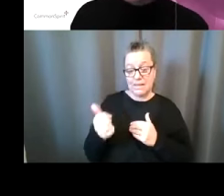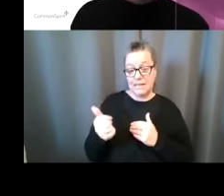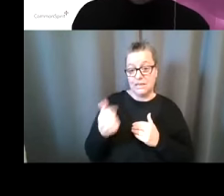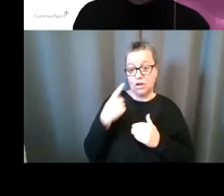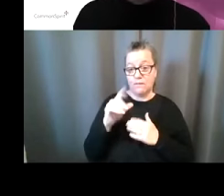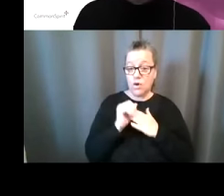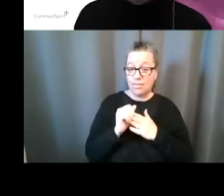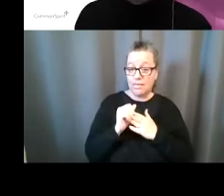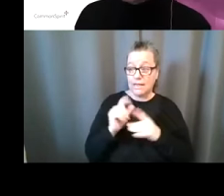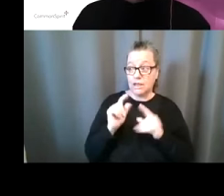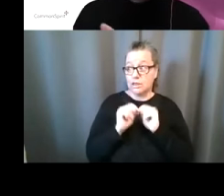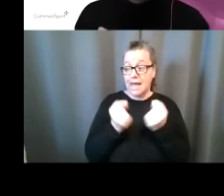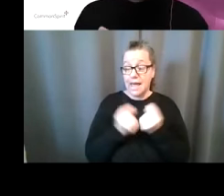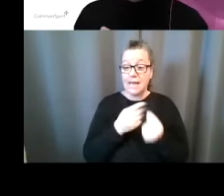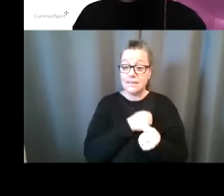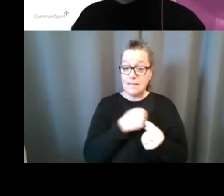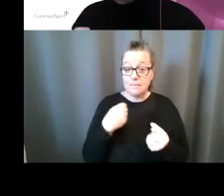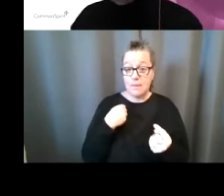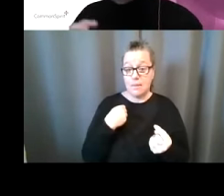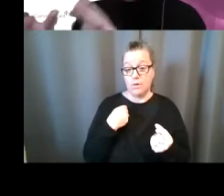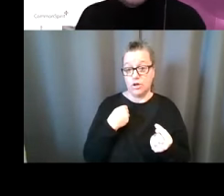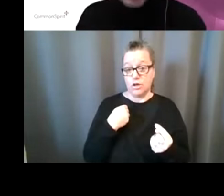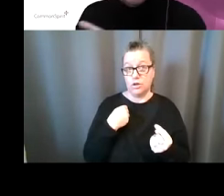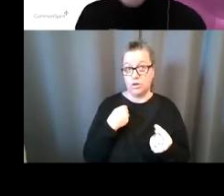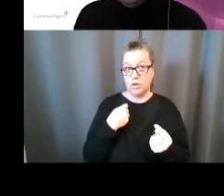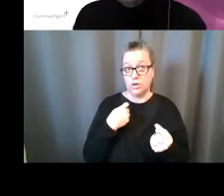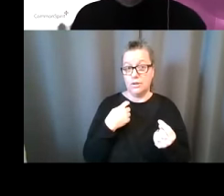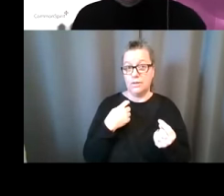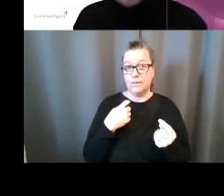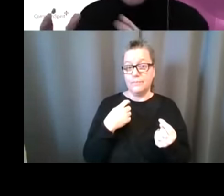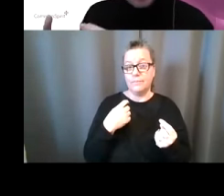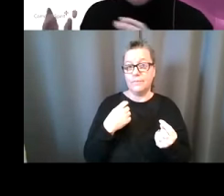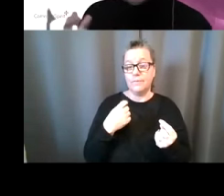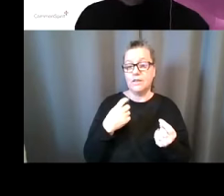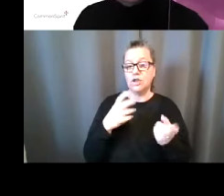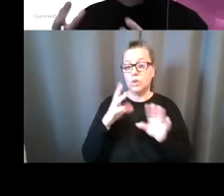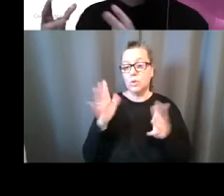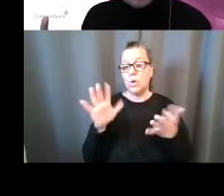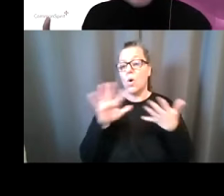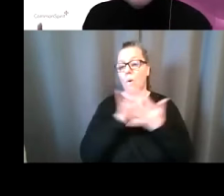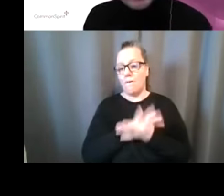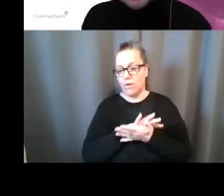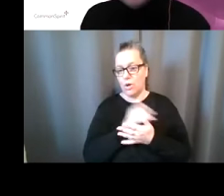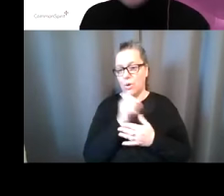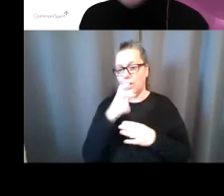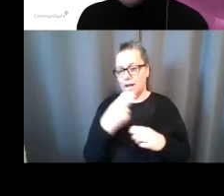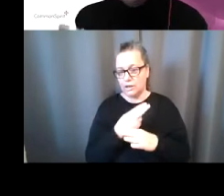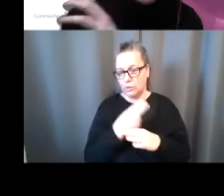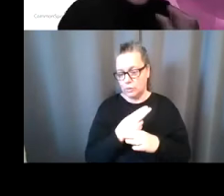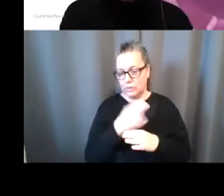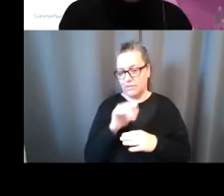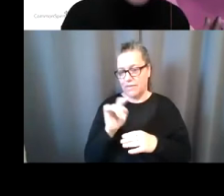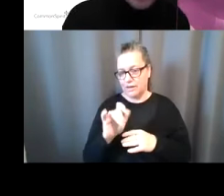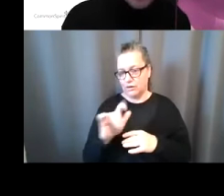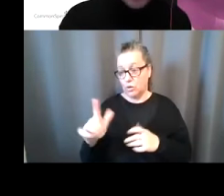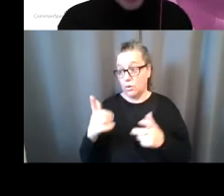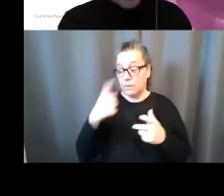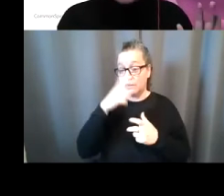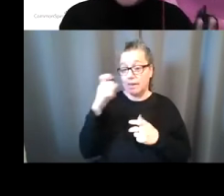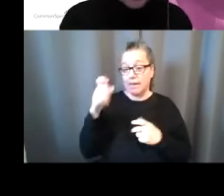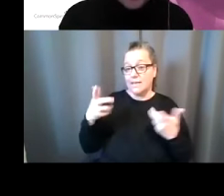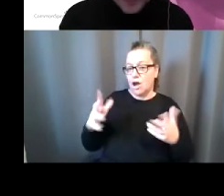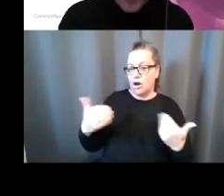and team members to I don't want to say intentionally opt out, but to overlook or to not utilize that tool because they already have